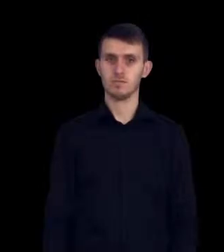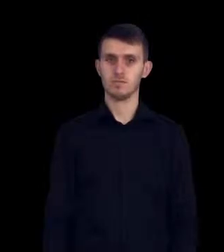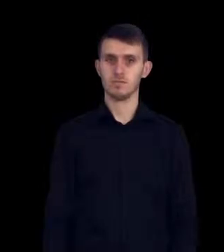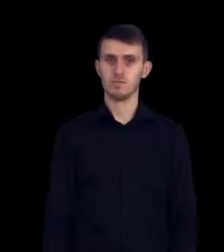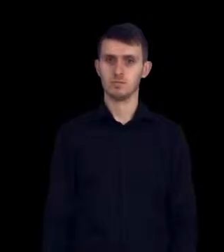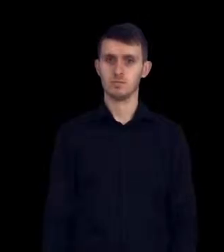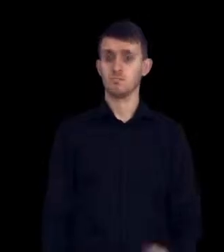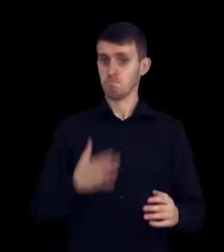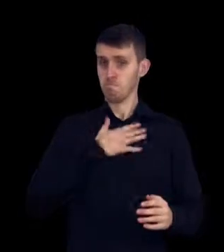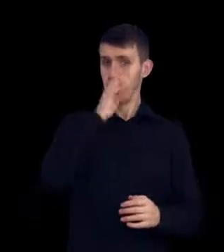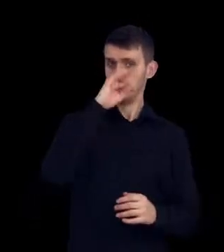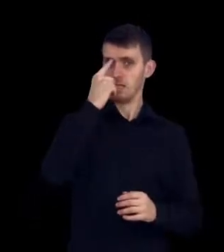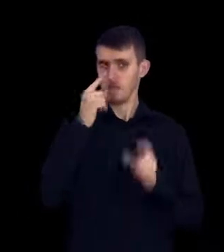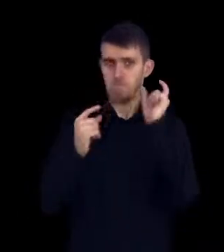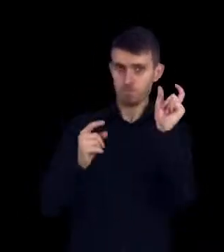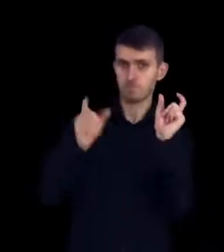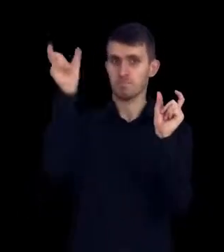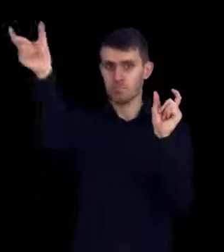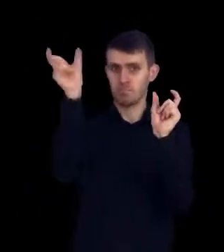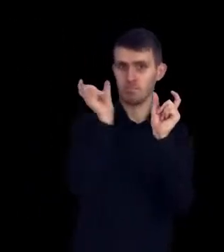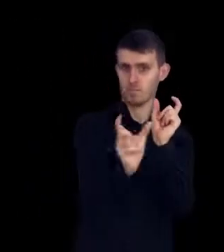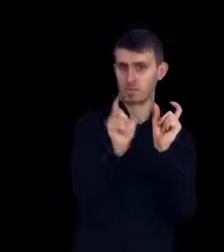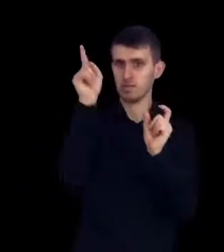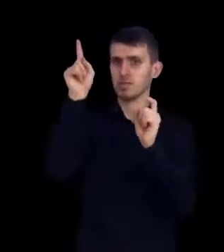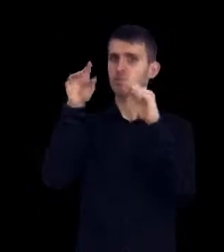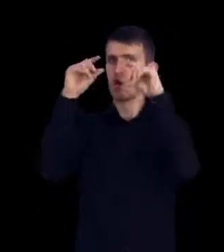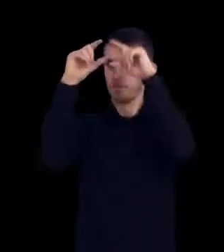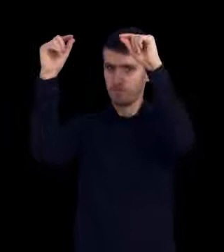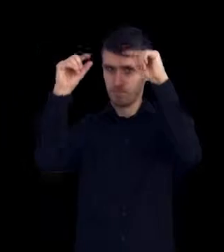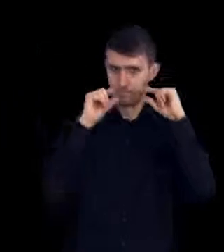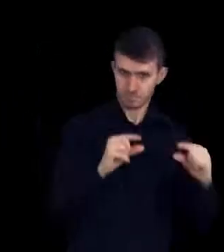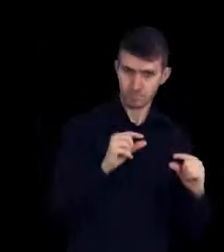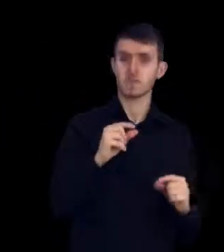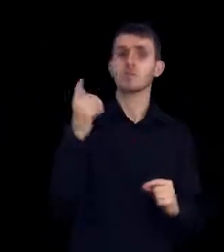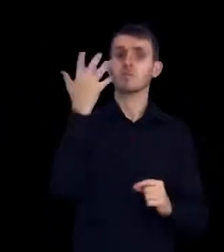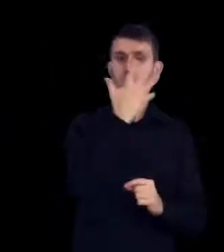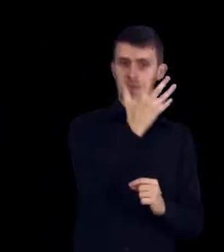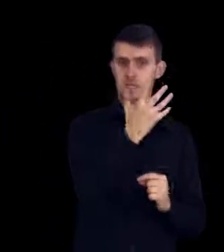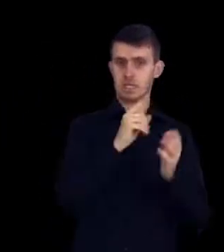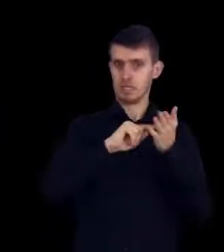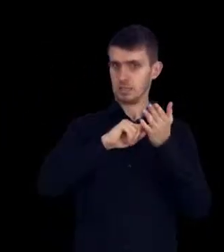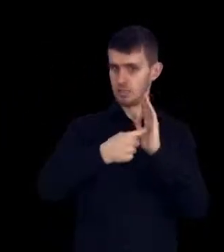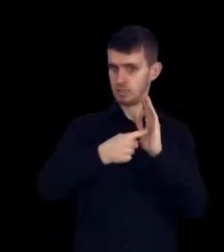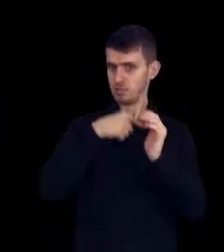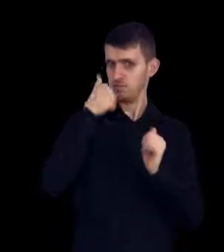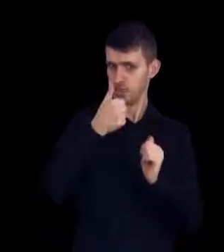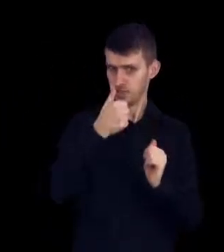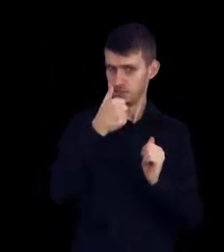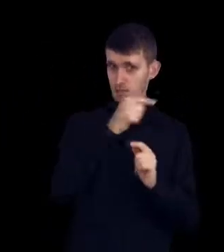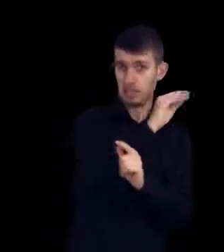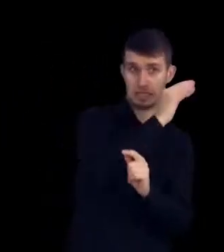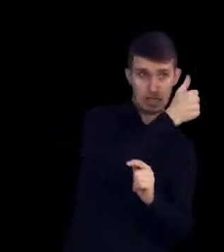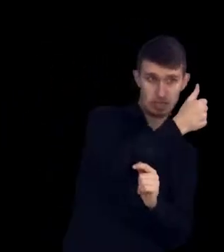1 then this expression right Over Here becomes and i'll use that same color becomes 5 x